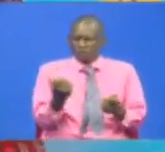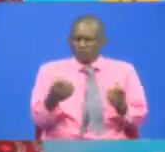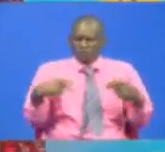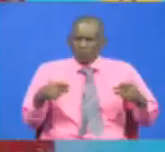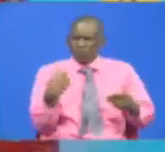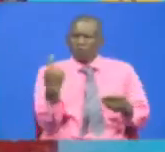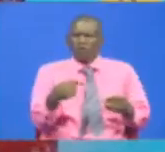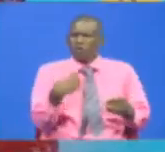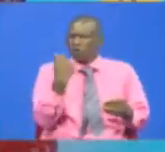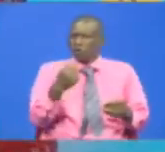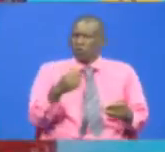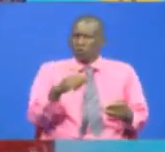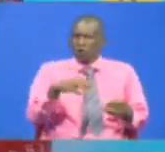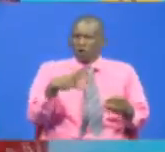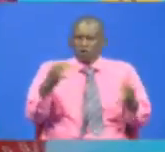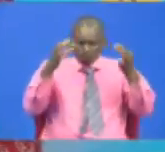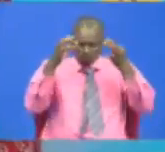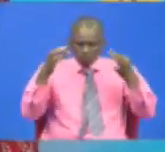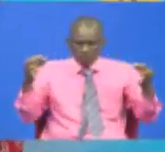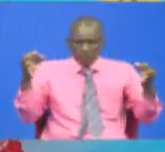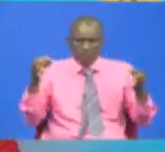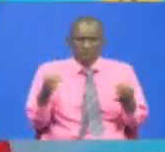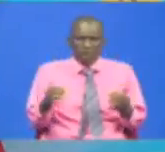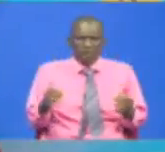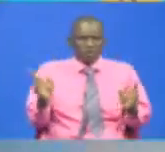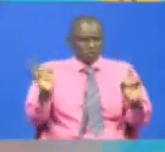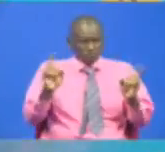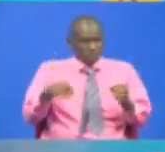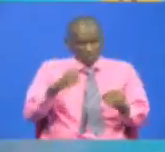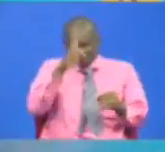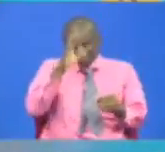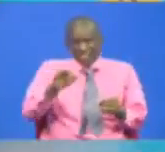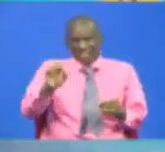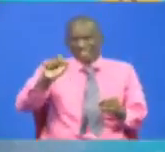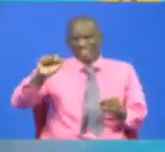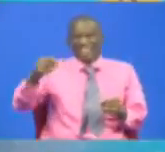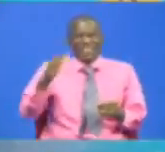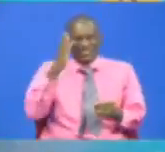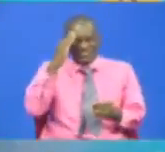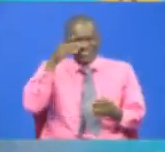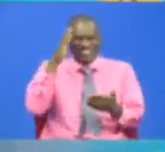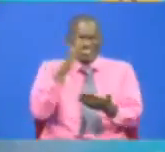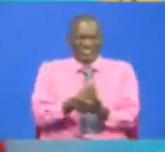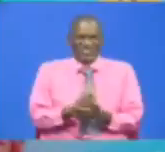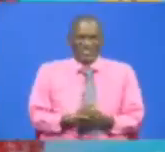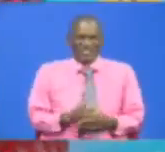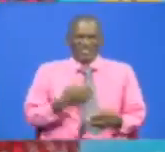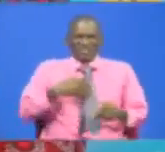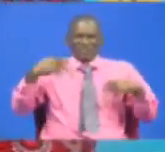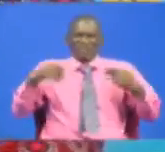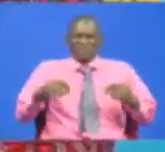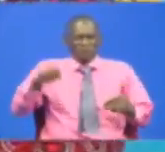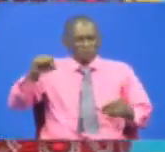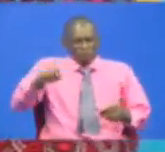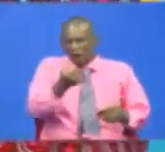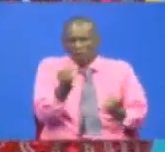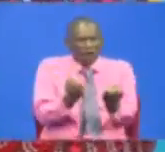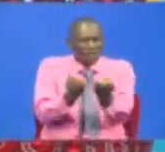are attending the wedding. Hapana sio mchezo, sasa tunajua hiyo ni kweli. Kuna watu wanatembea Saturday.